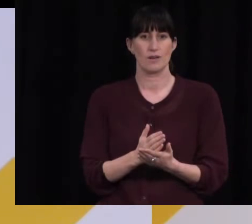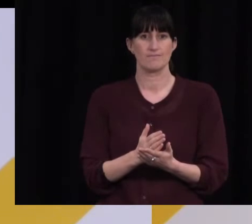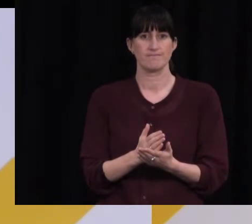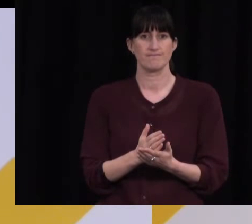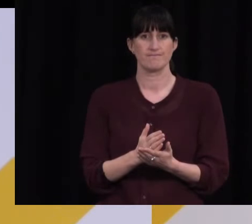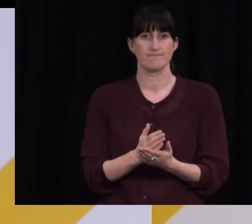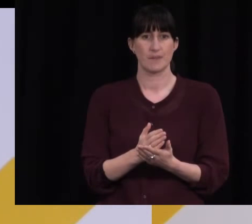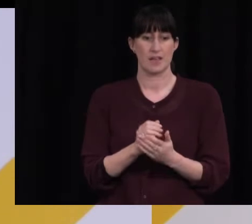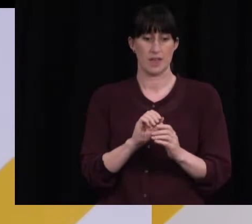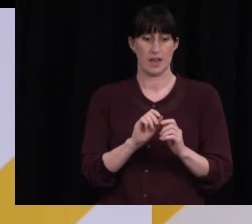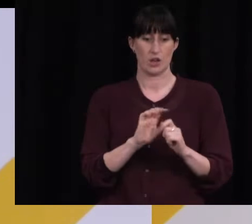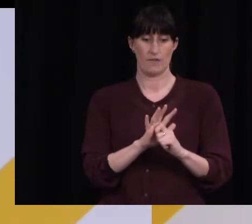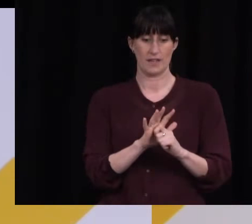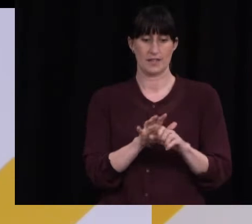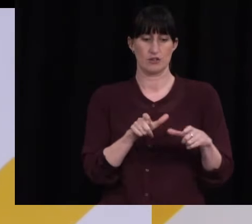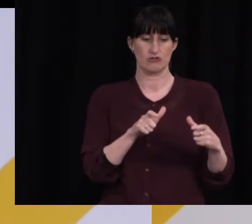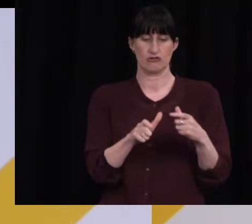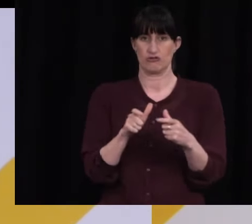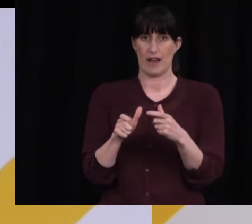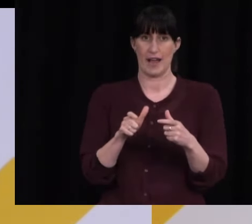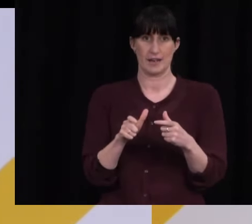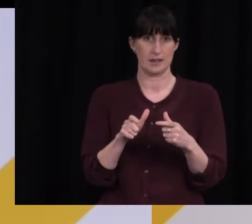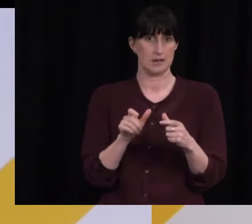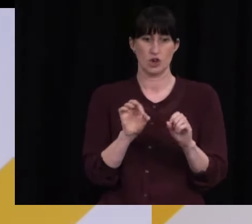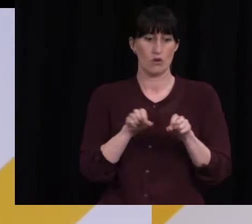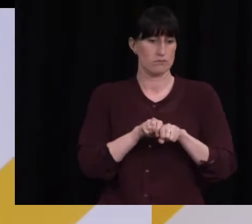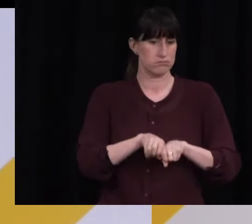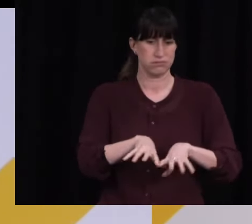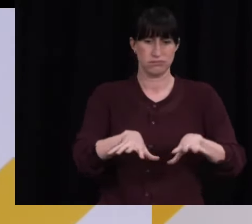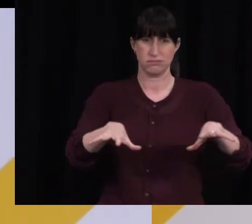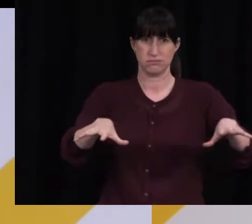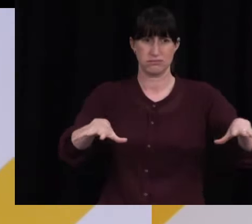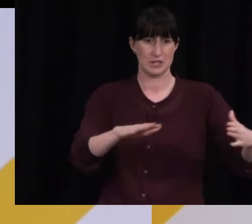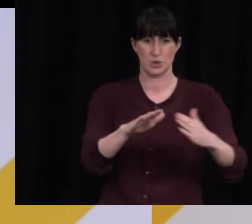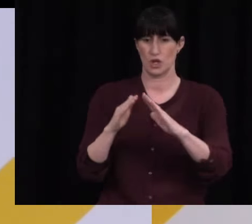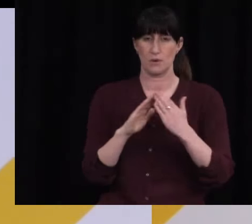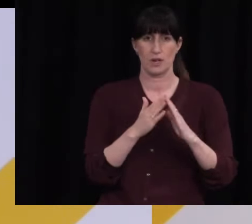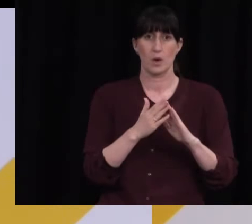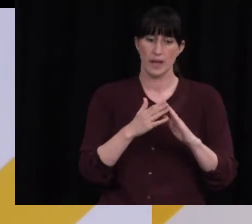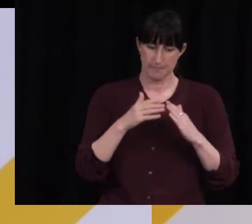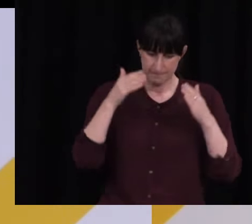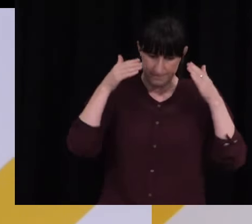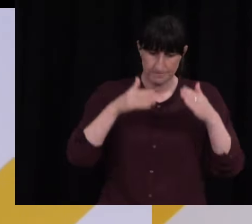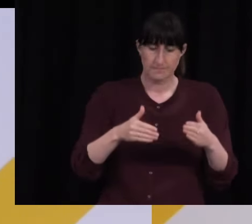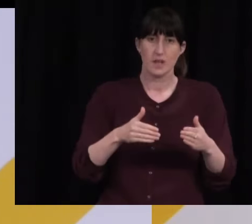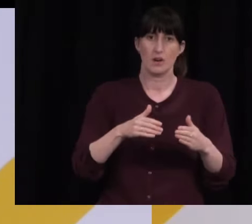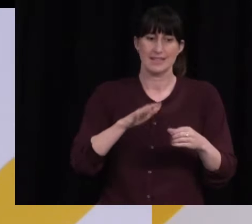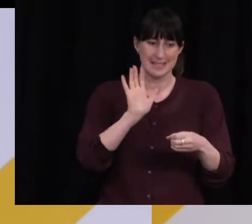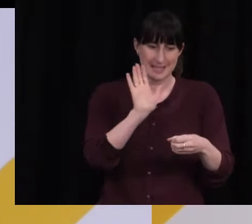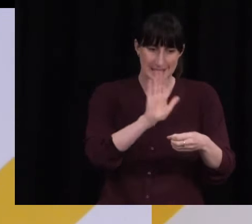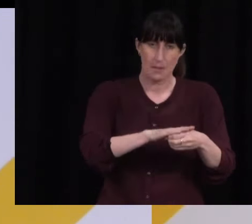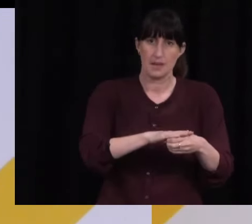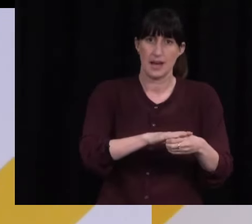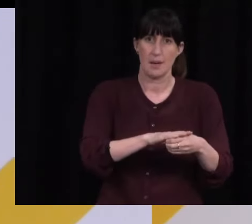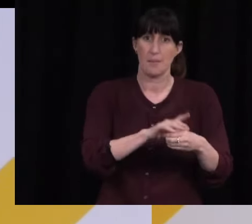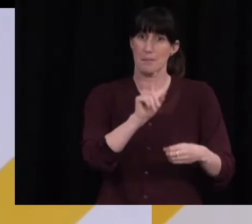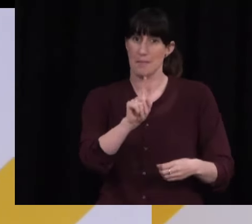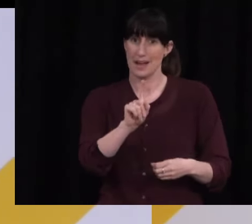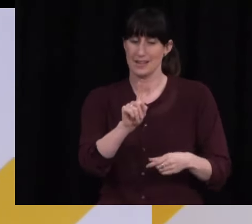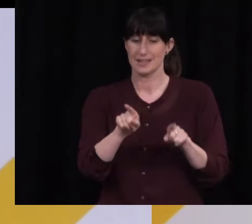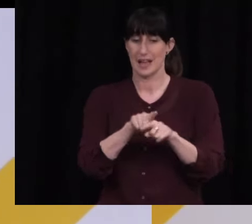contained outbreak, where we don't have widespread community transmission, where we continue to work to stamp it out, whilst at the same